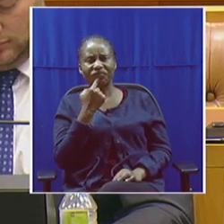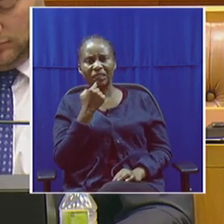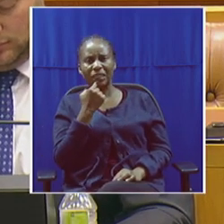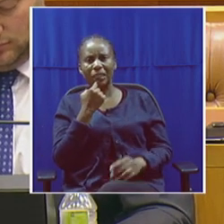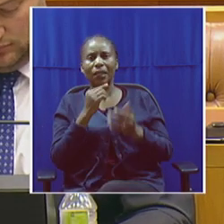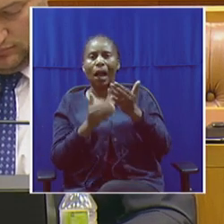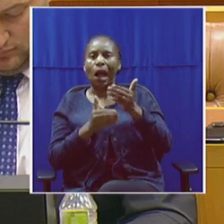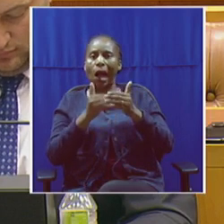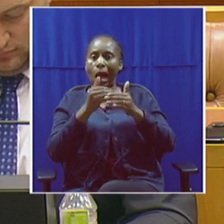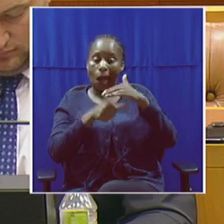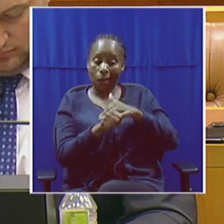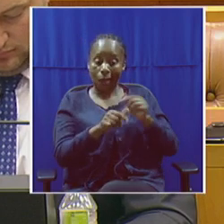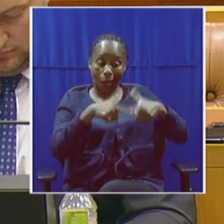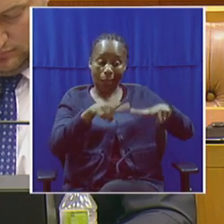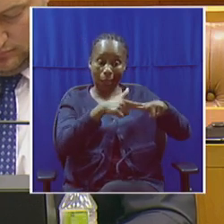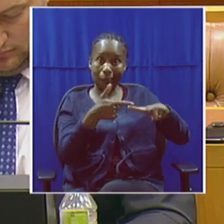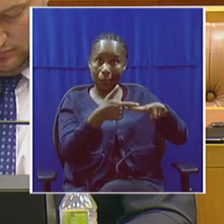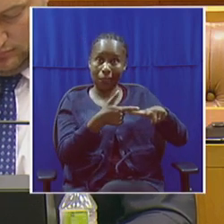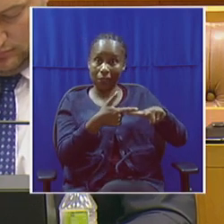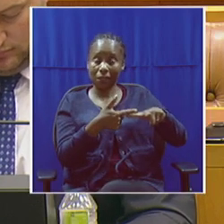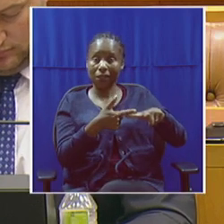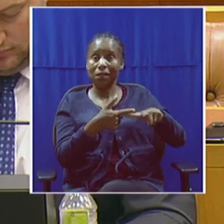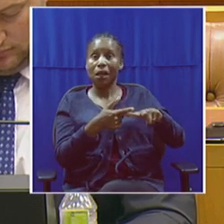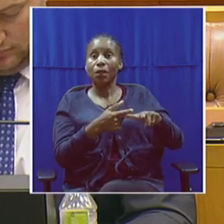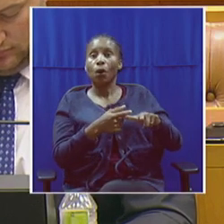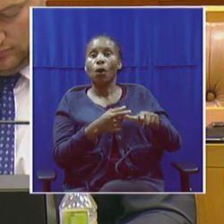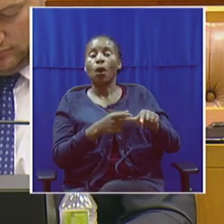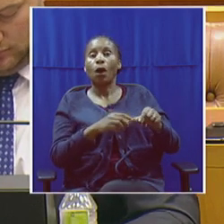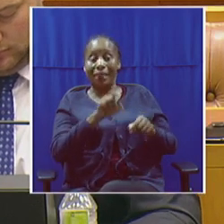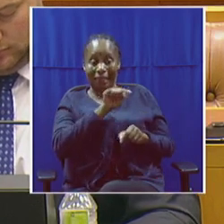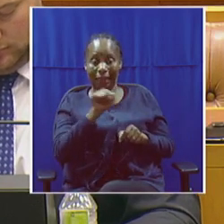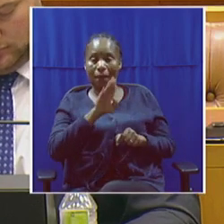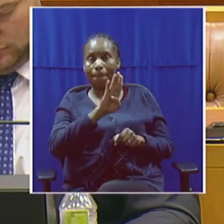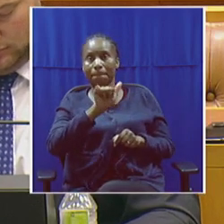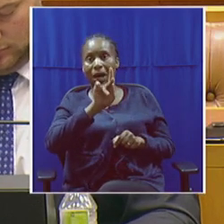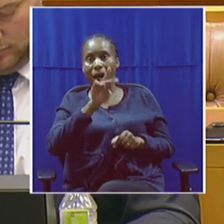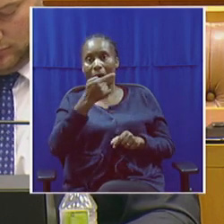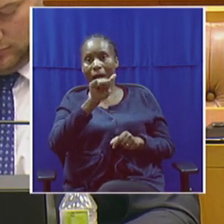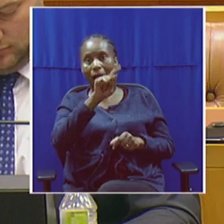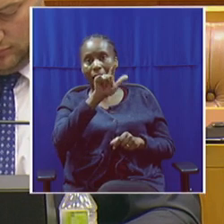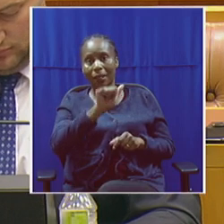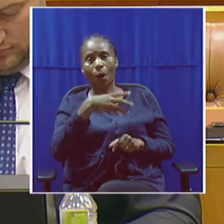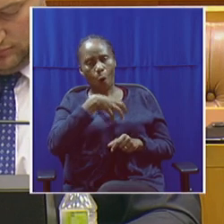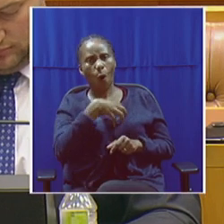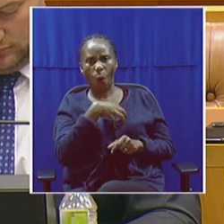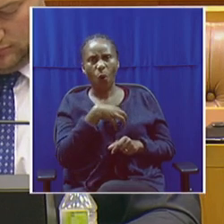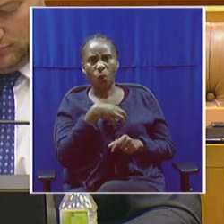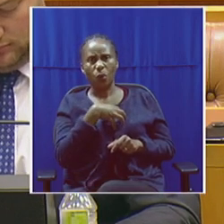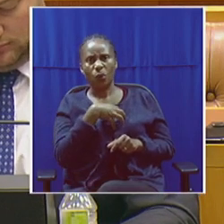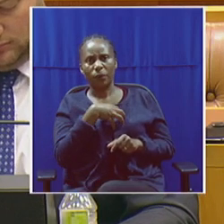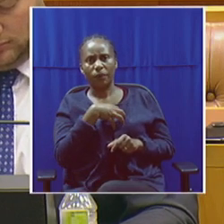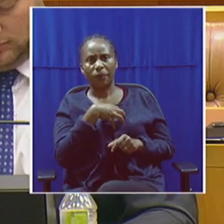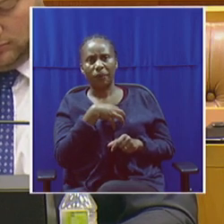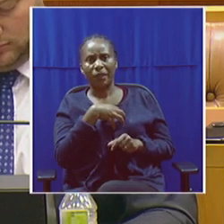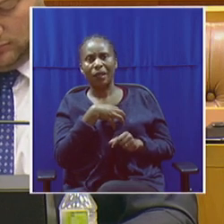land that belongs to the batla bahaa LIE the richest Platinum the osets on Earth but a toxic Al